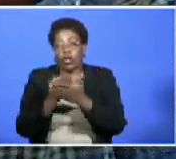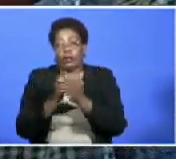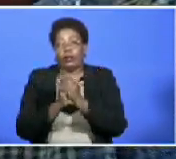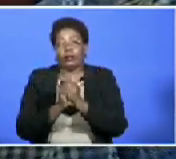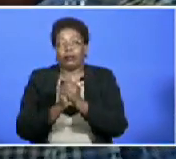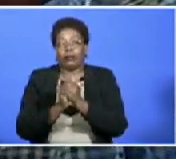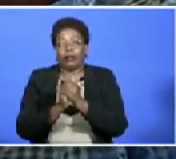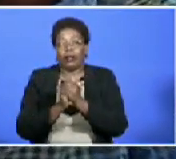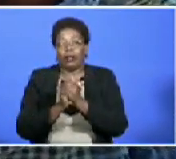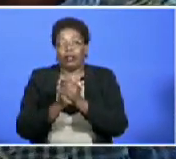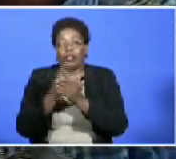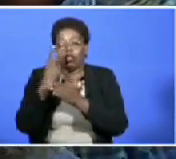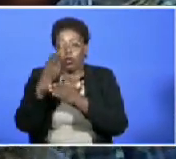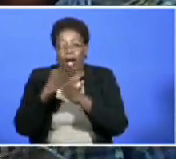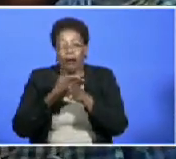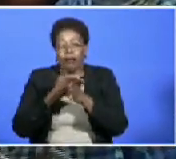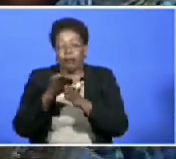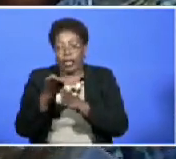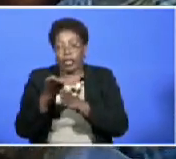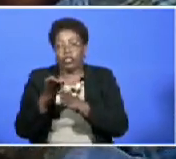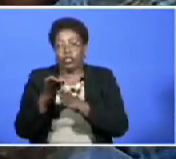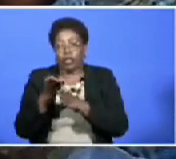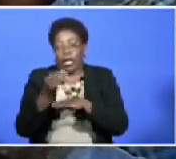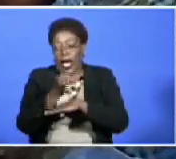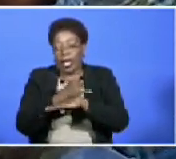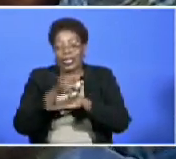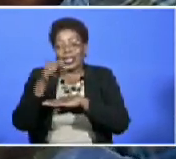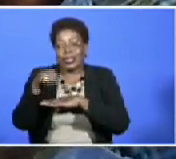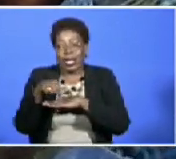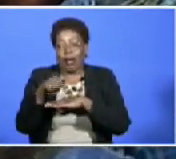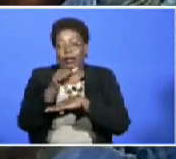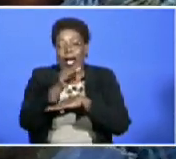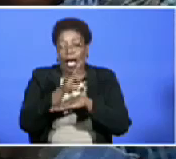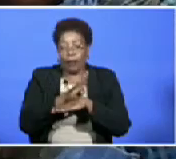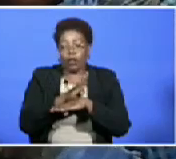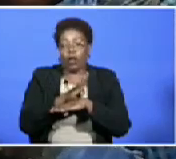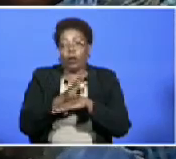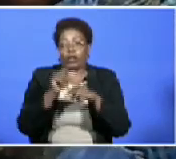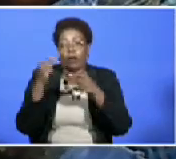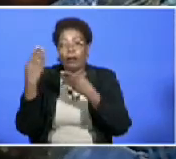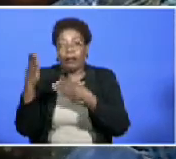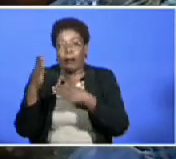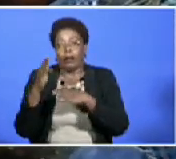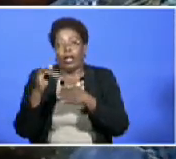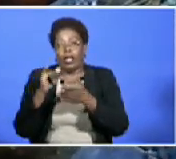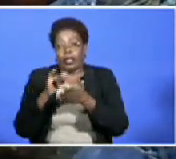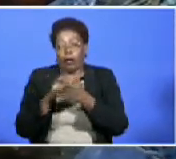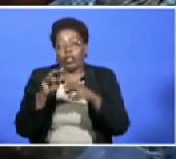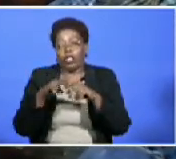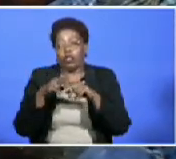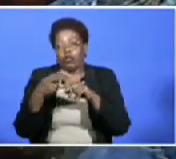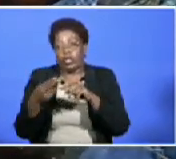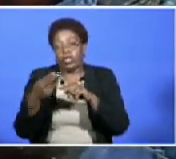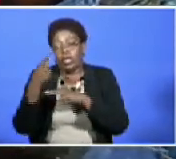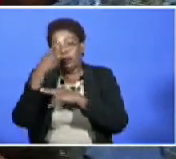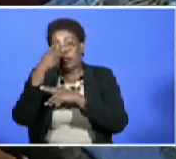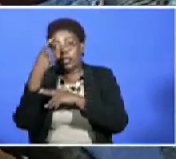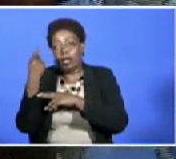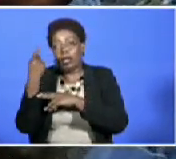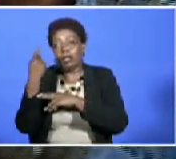major pillars are now down, Abaco and Grand Bahama, and therefore contribution will decrease significantly because of